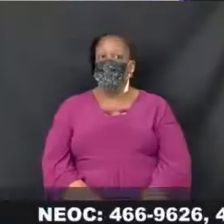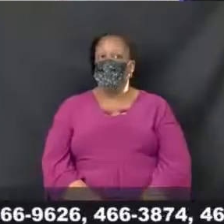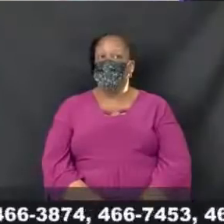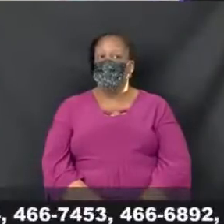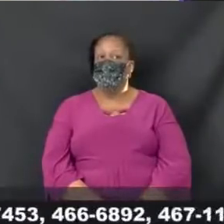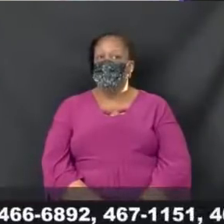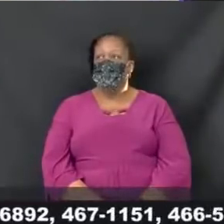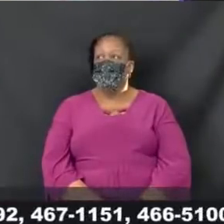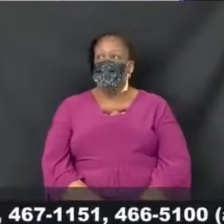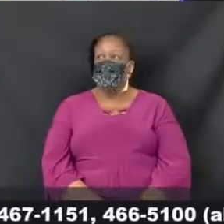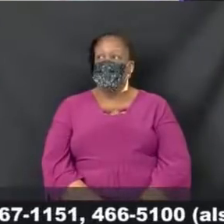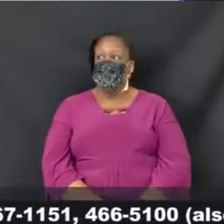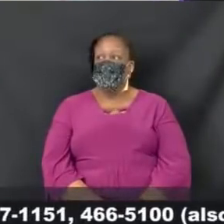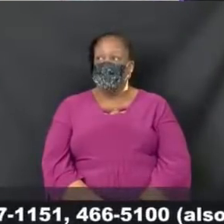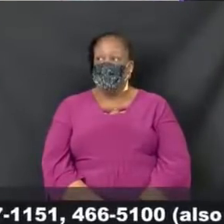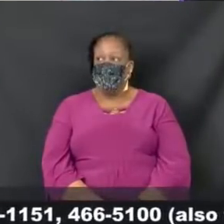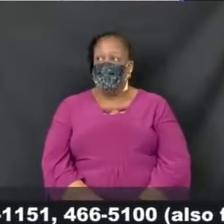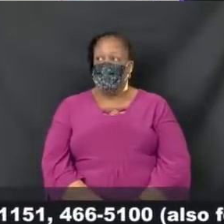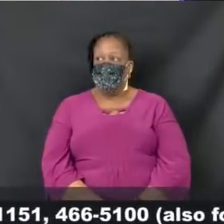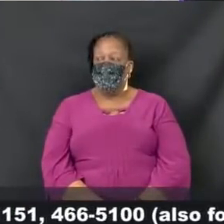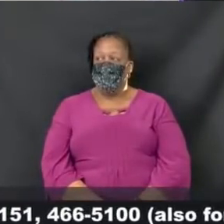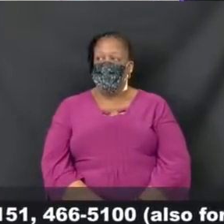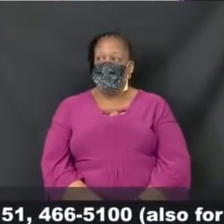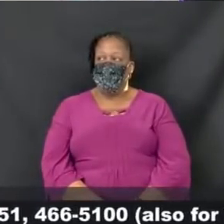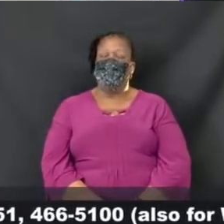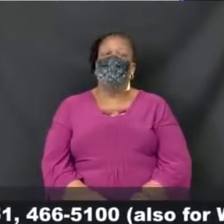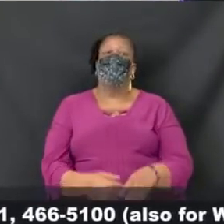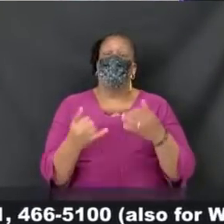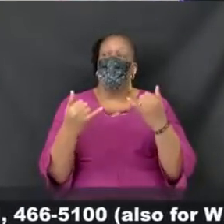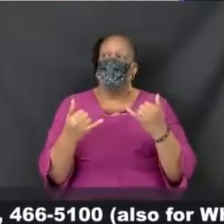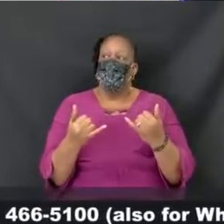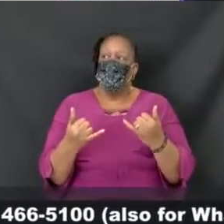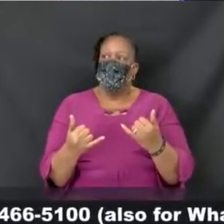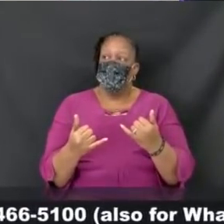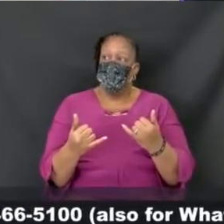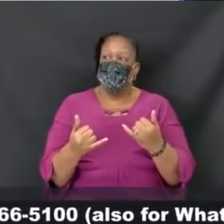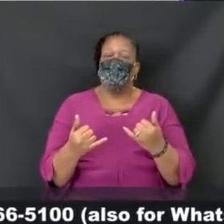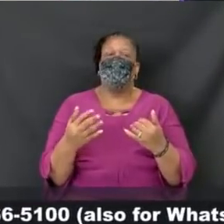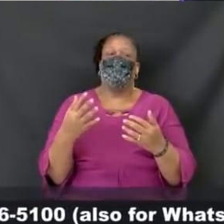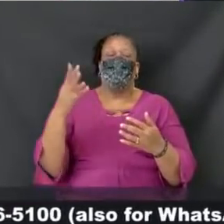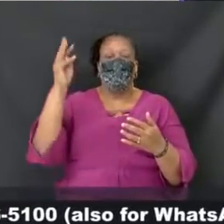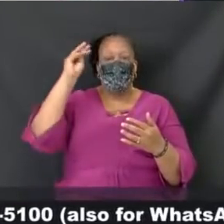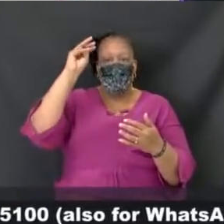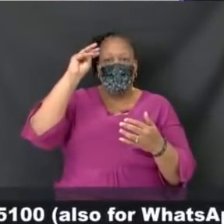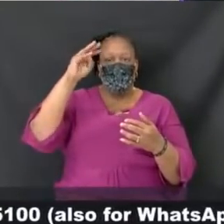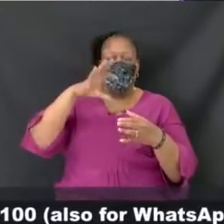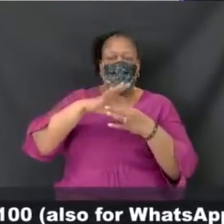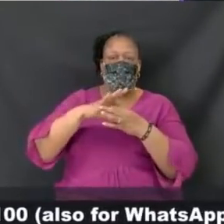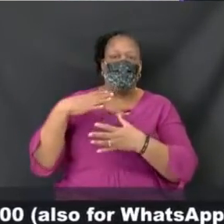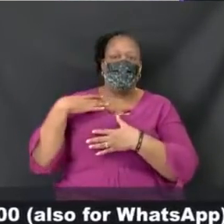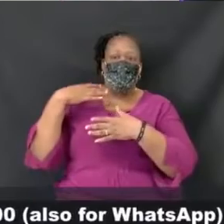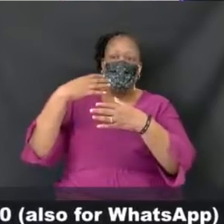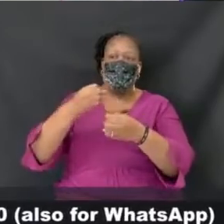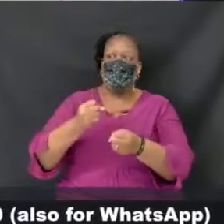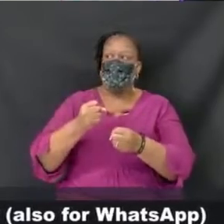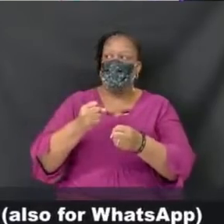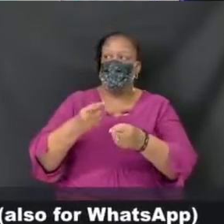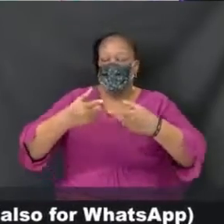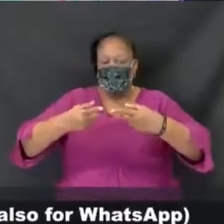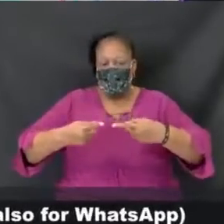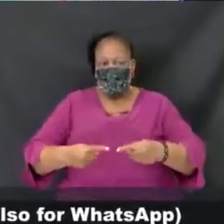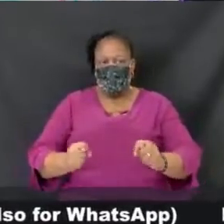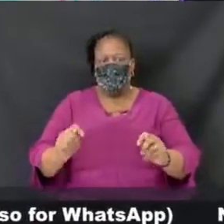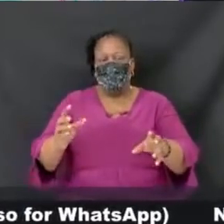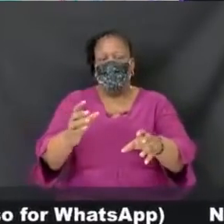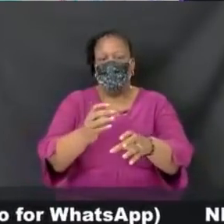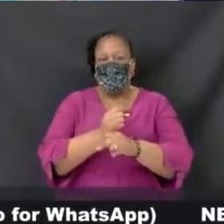A very good question. At present, the Ministry of Health is trying to get